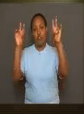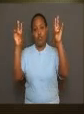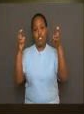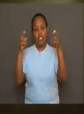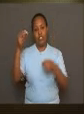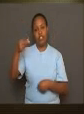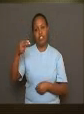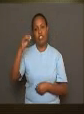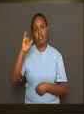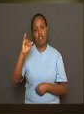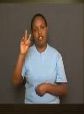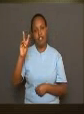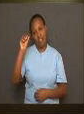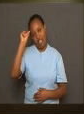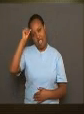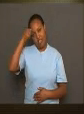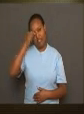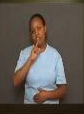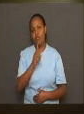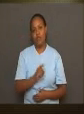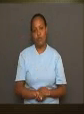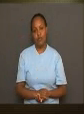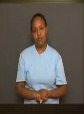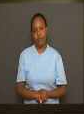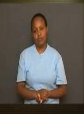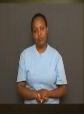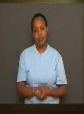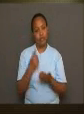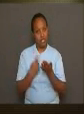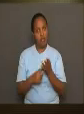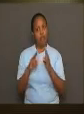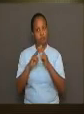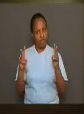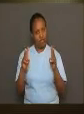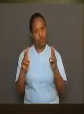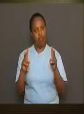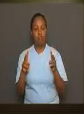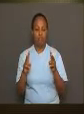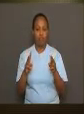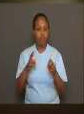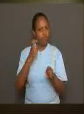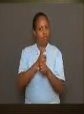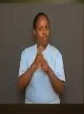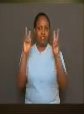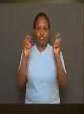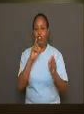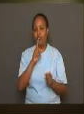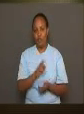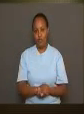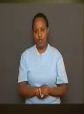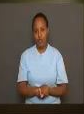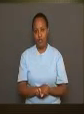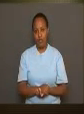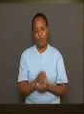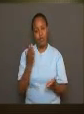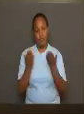of HIV/AIDS. This is a very serious topic. It will probably make